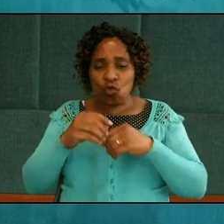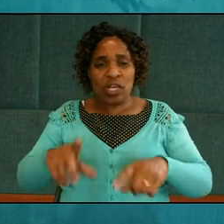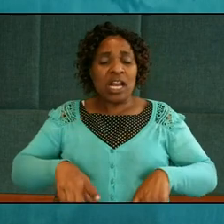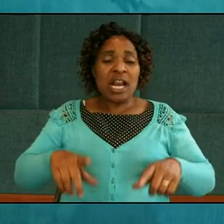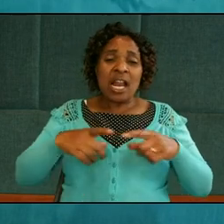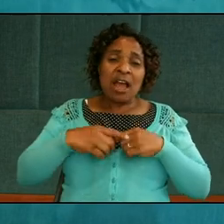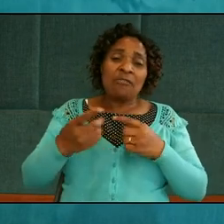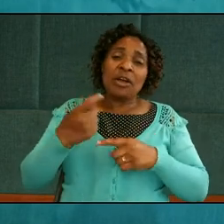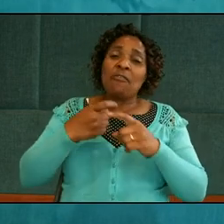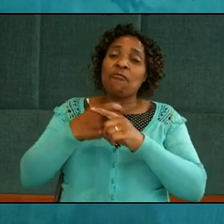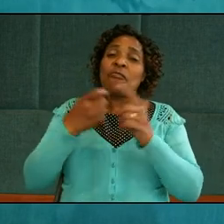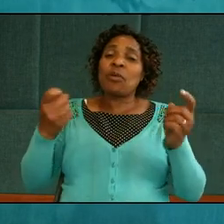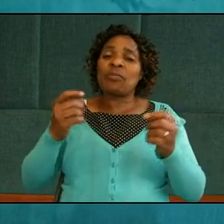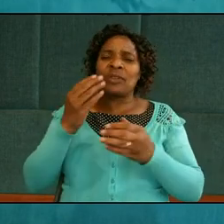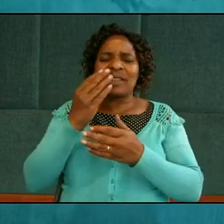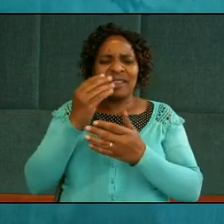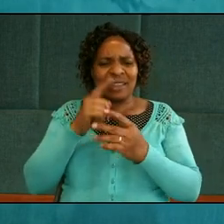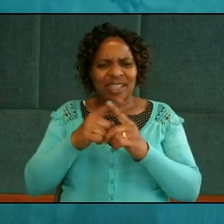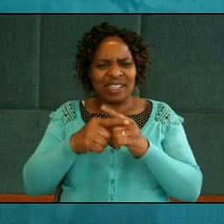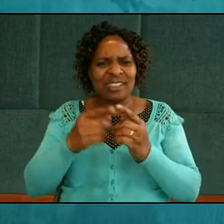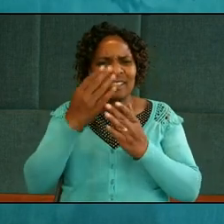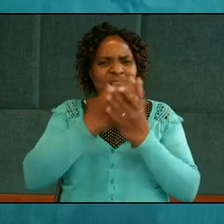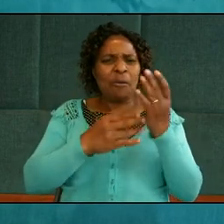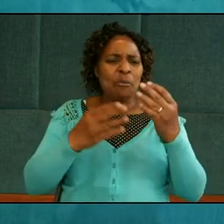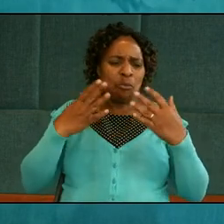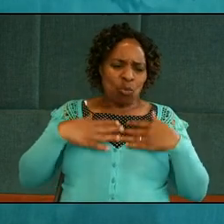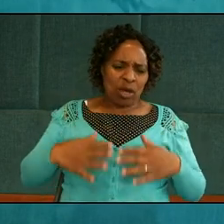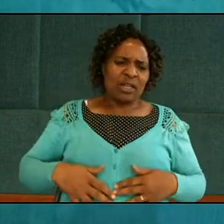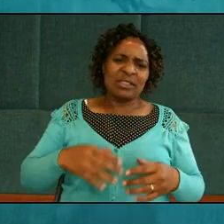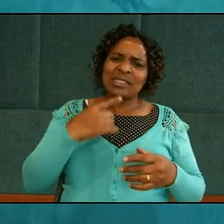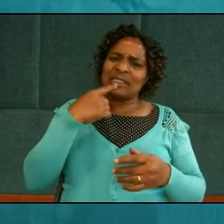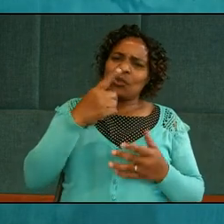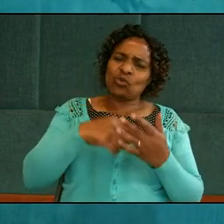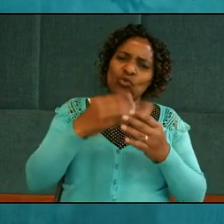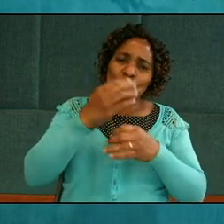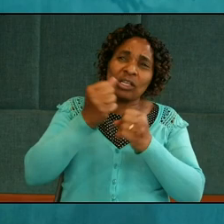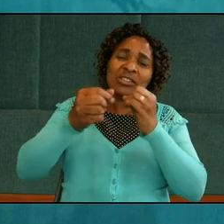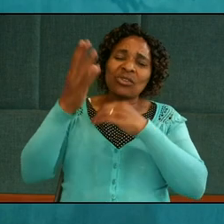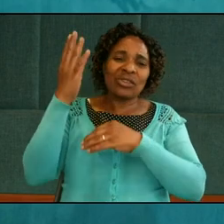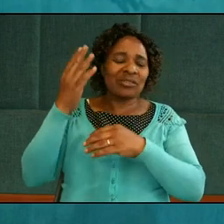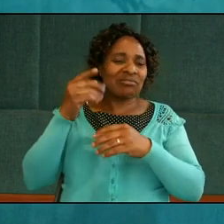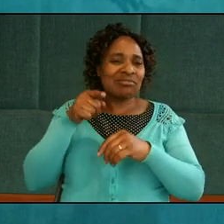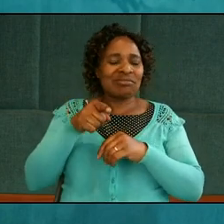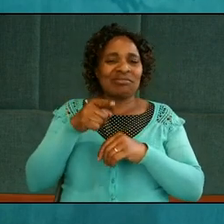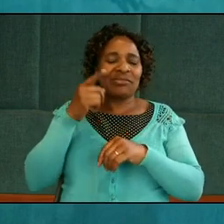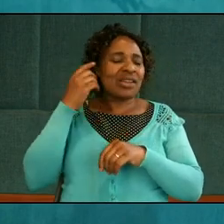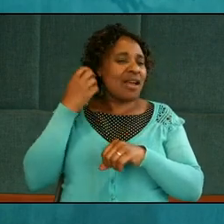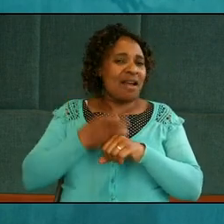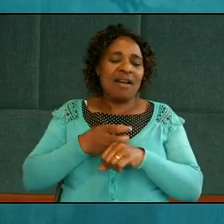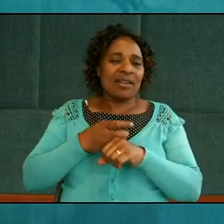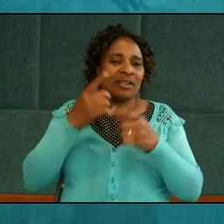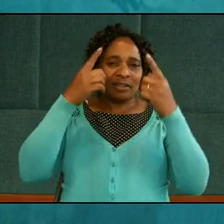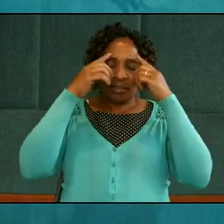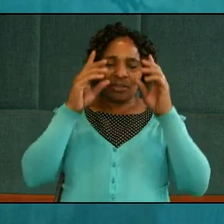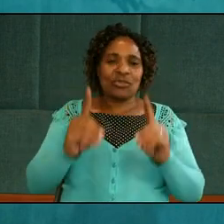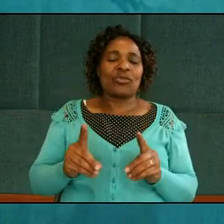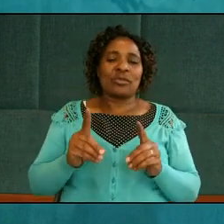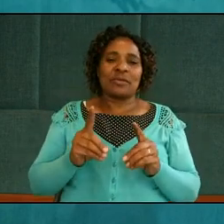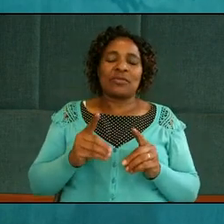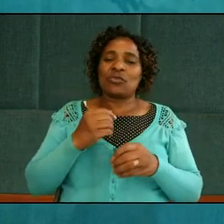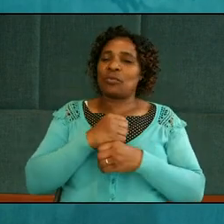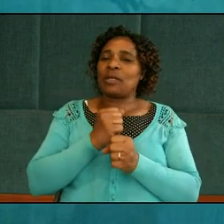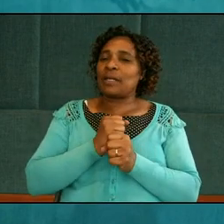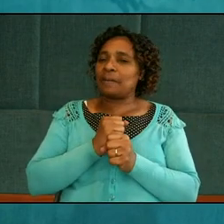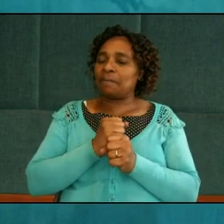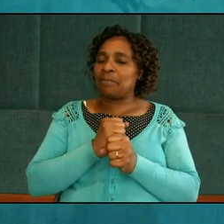will come from, and somebody tells you, trust in Jesus at this time, yeah, it might look like a very difficult decision.